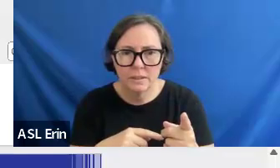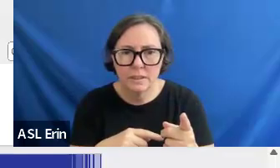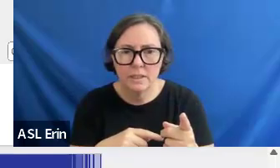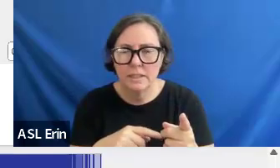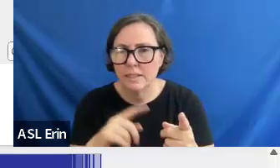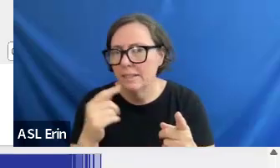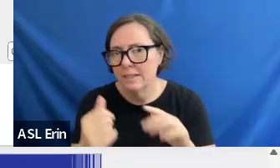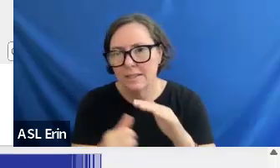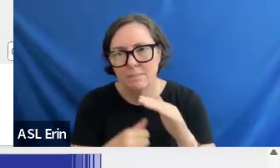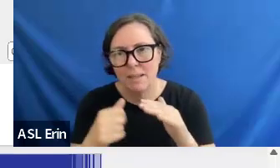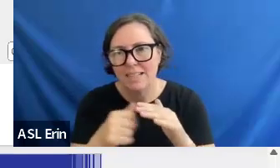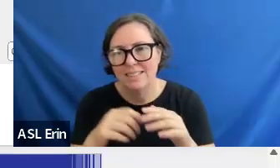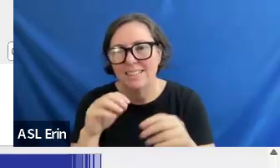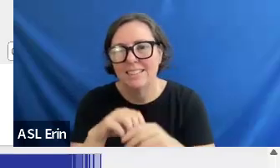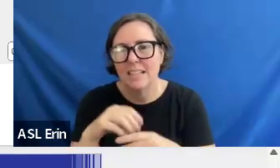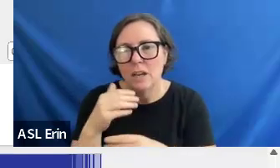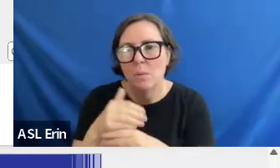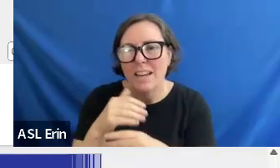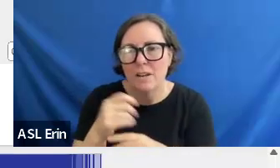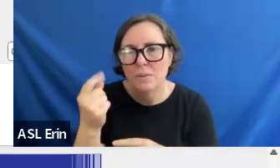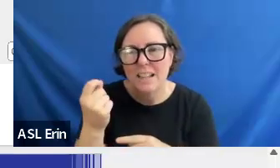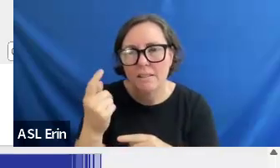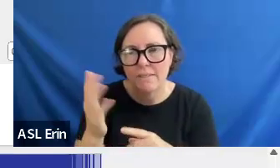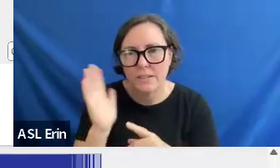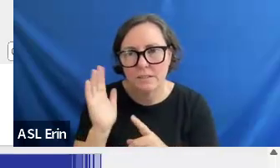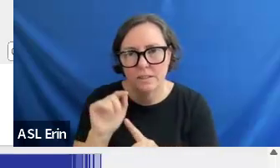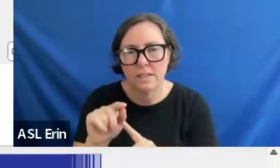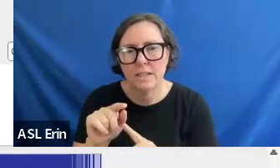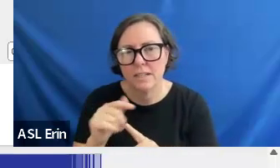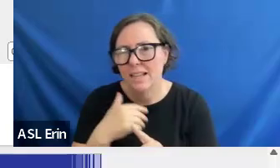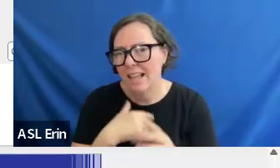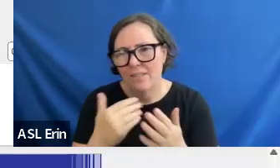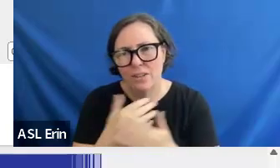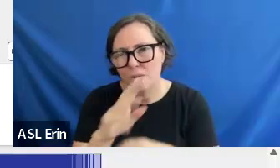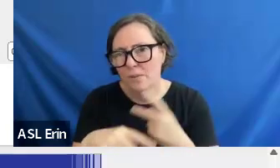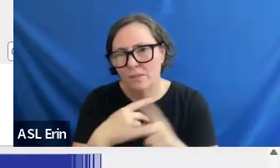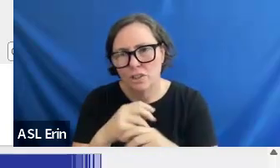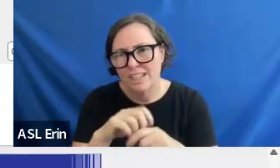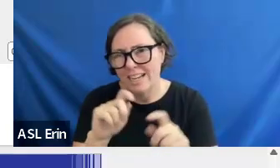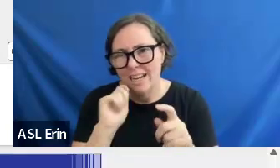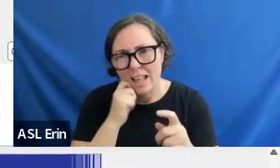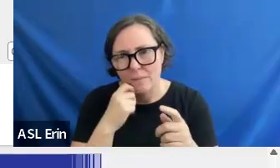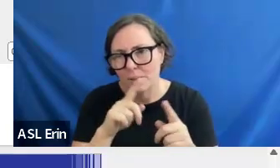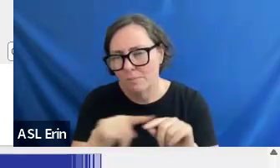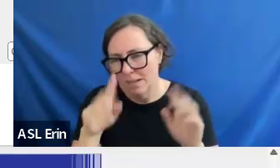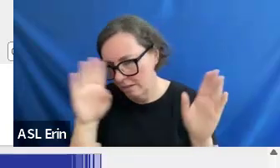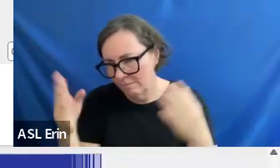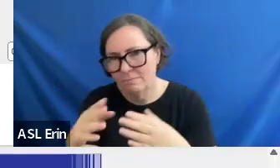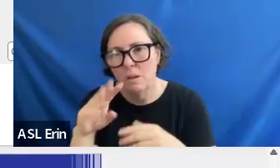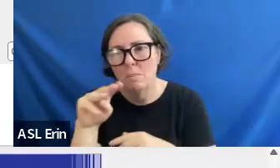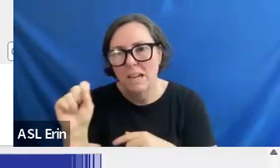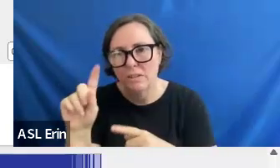just the basics in Windows 11. This is going to be also, there's probably a version in Apple as well. I just focused on Mac and on